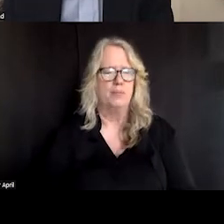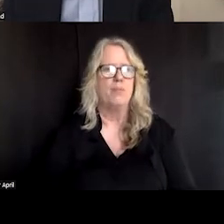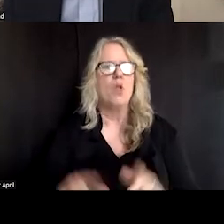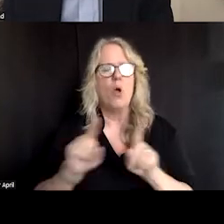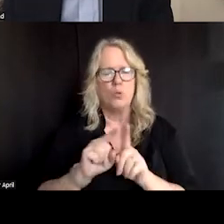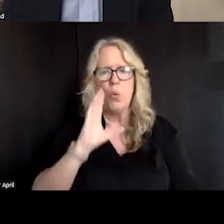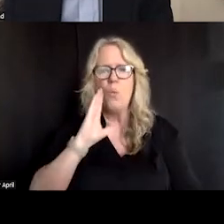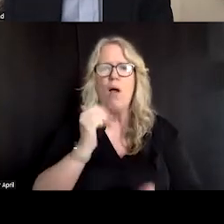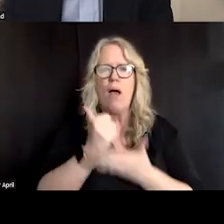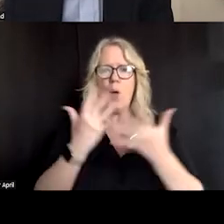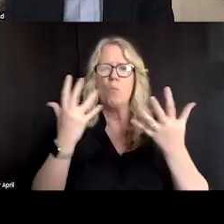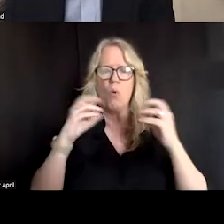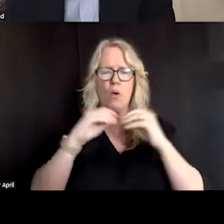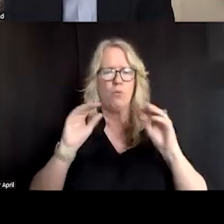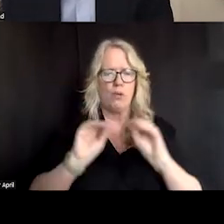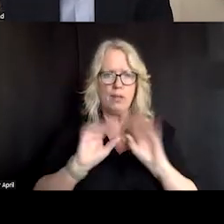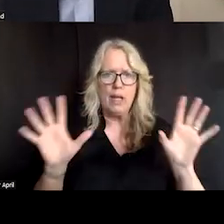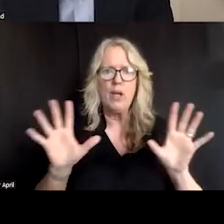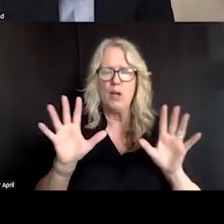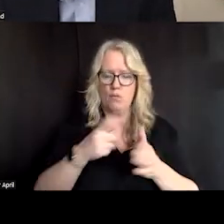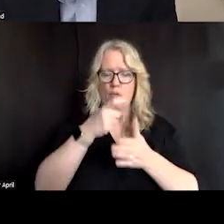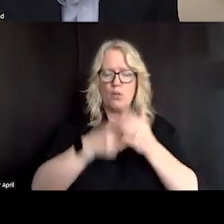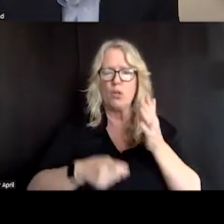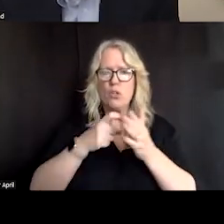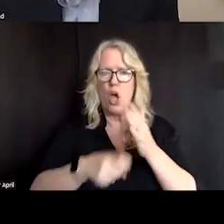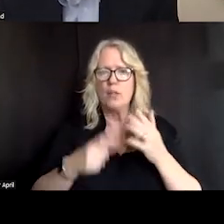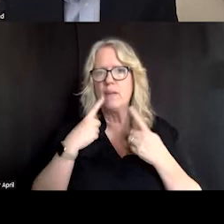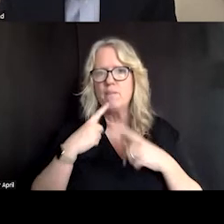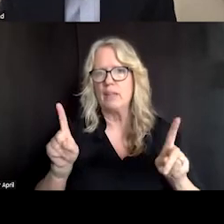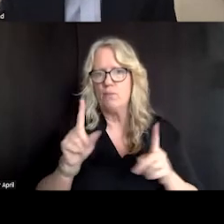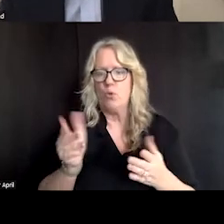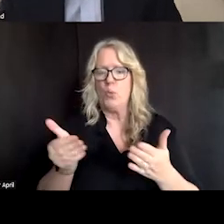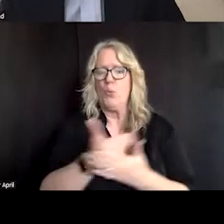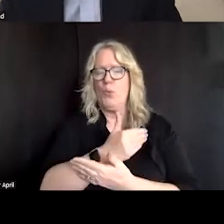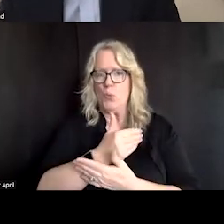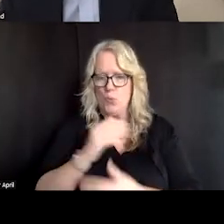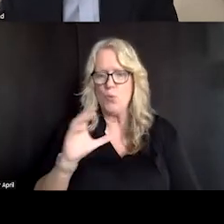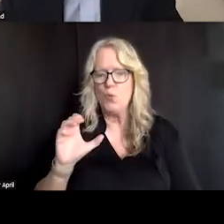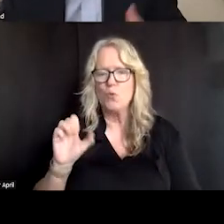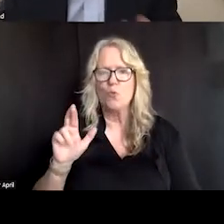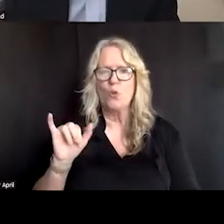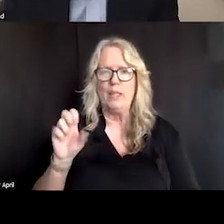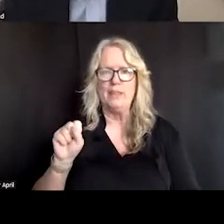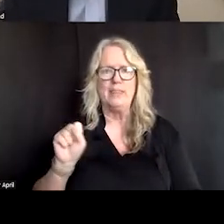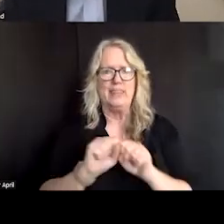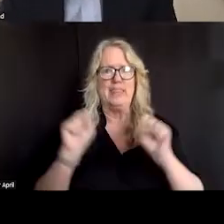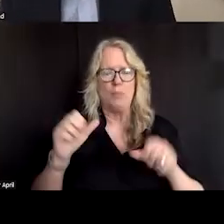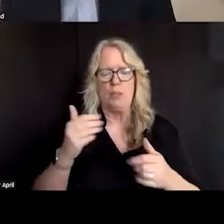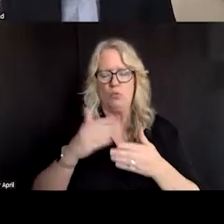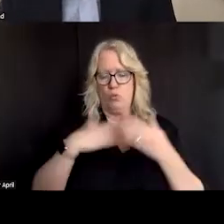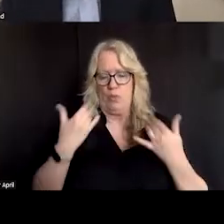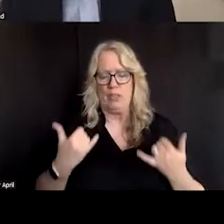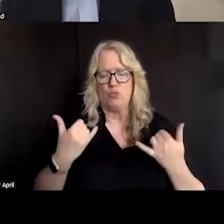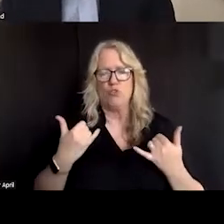also help to clarify the cost effectiveness of the new crisis system as compared to the current